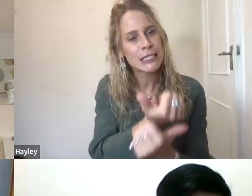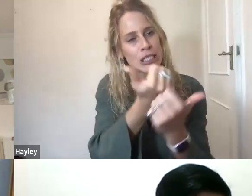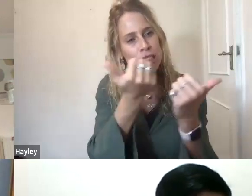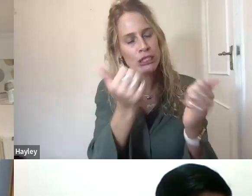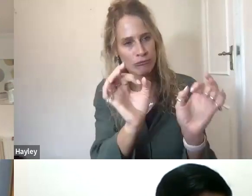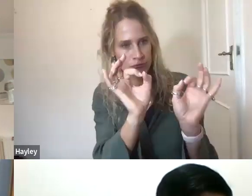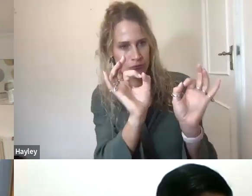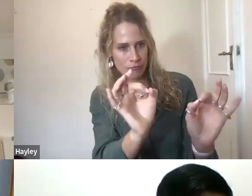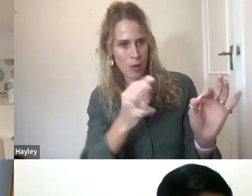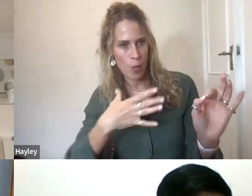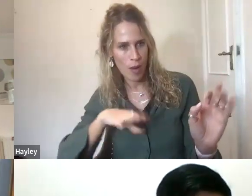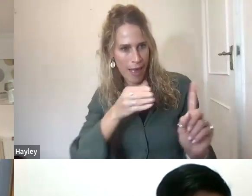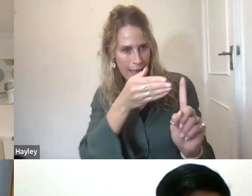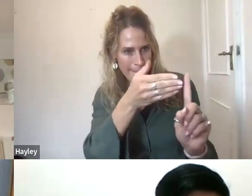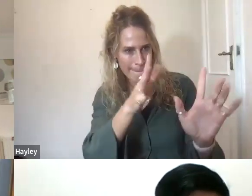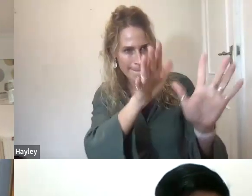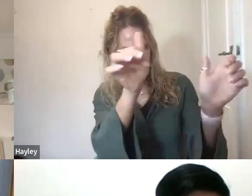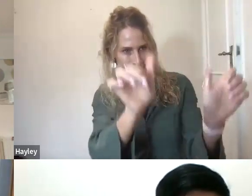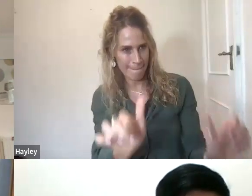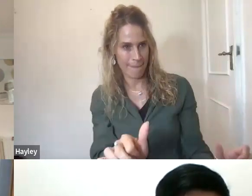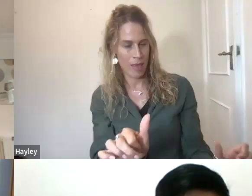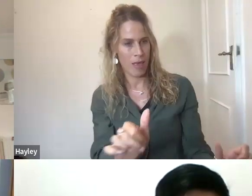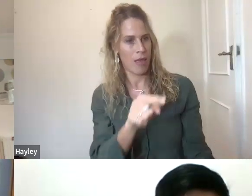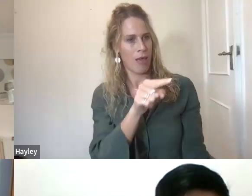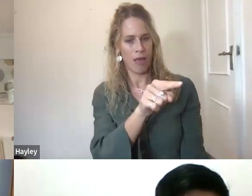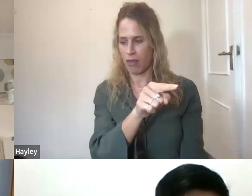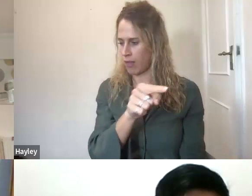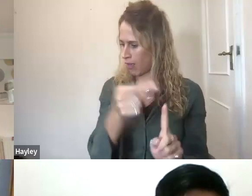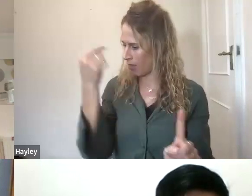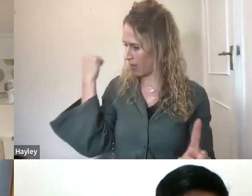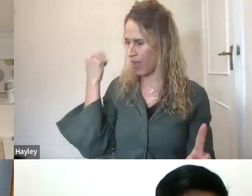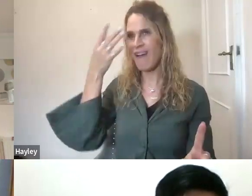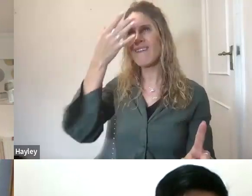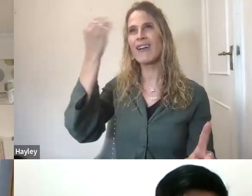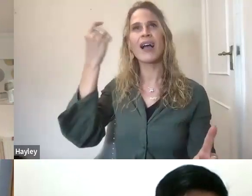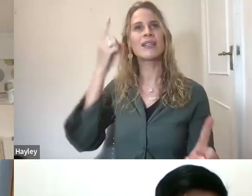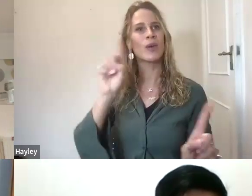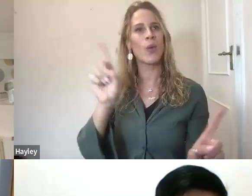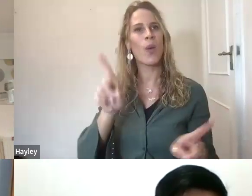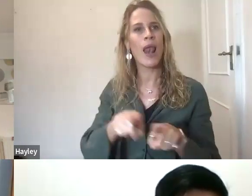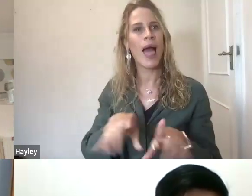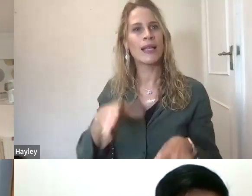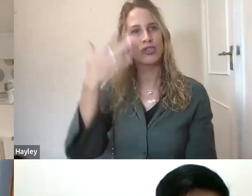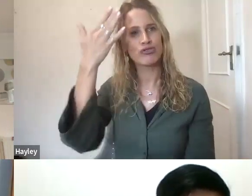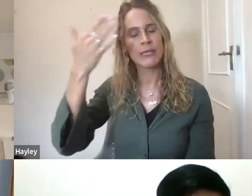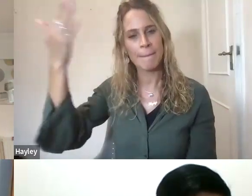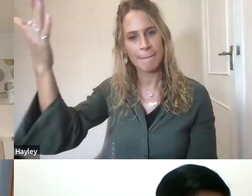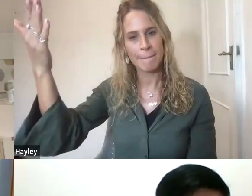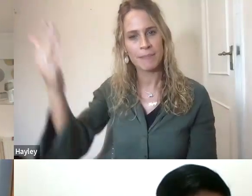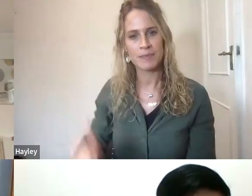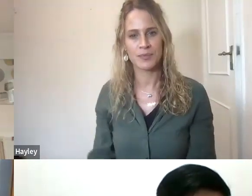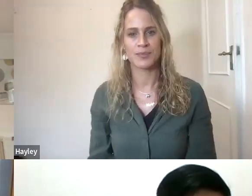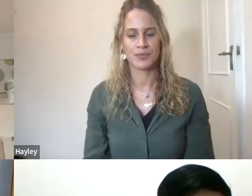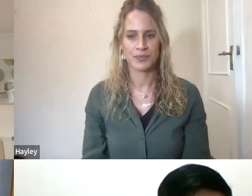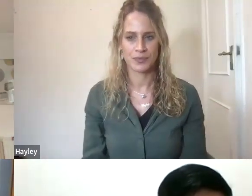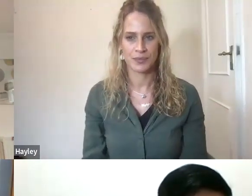exactly the way I want it, I would have forgotten what it is like to dream.